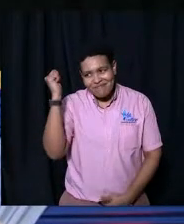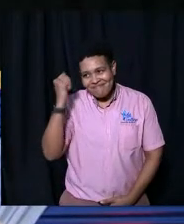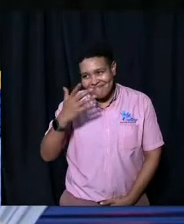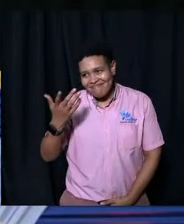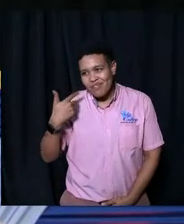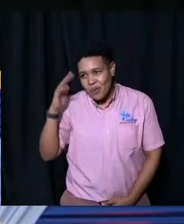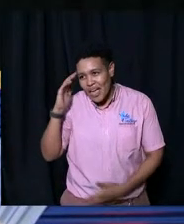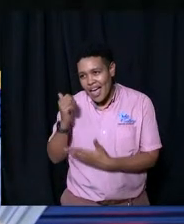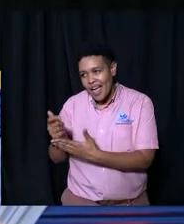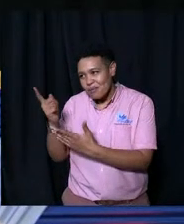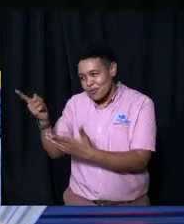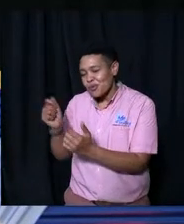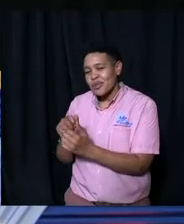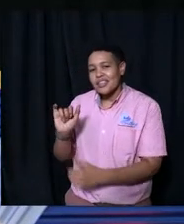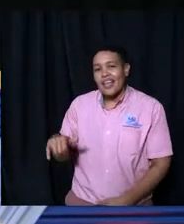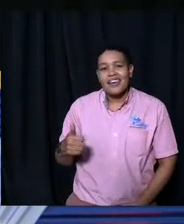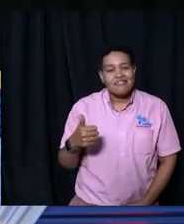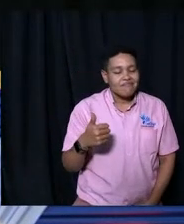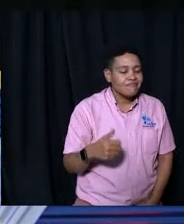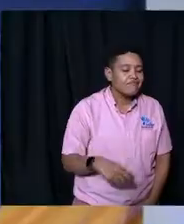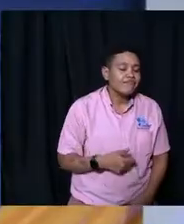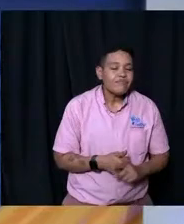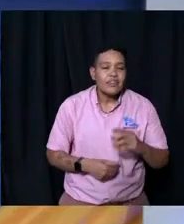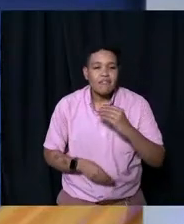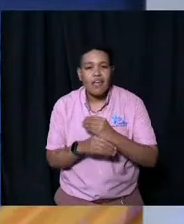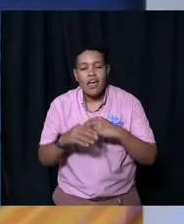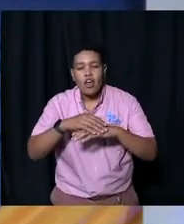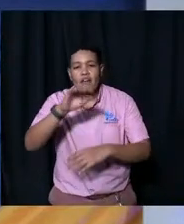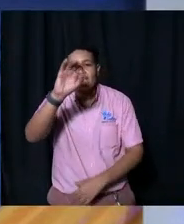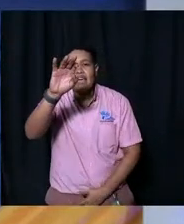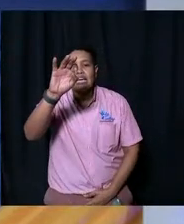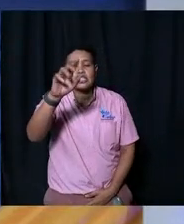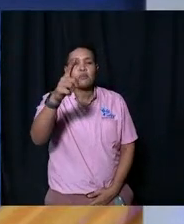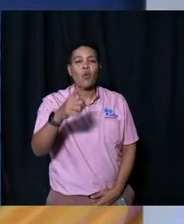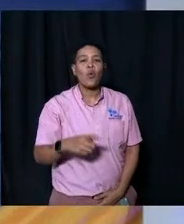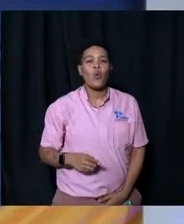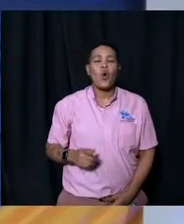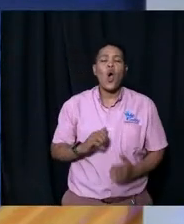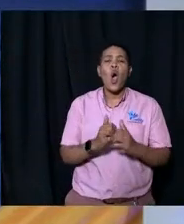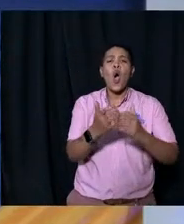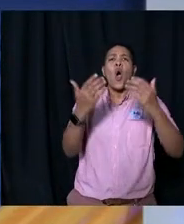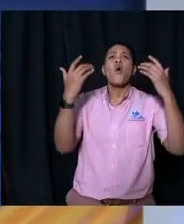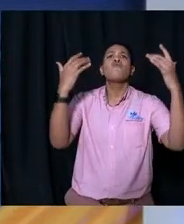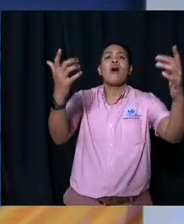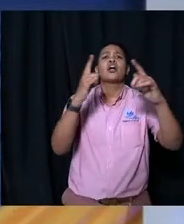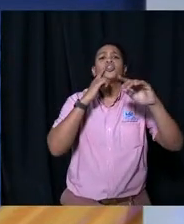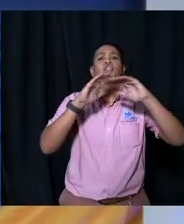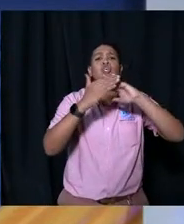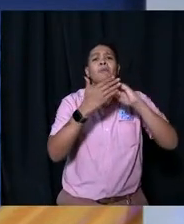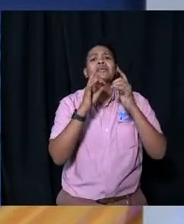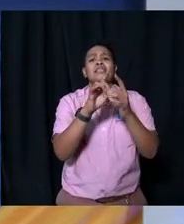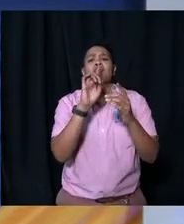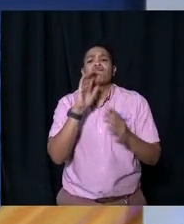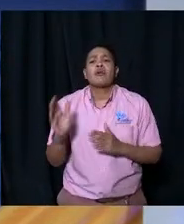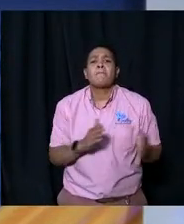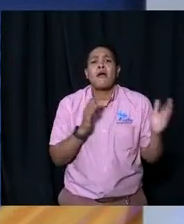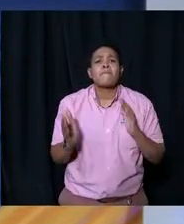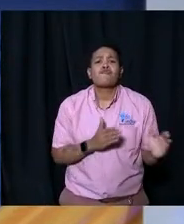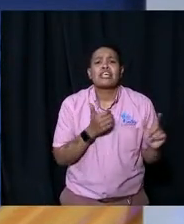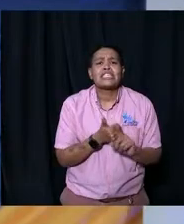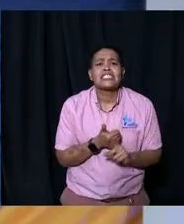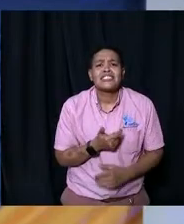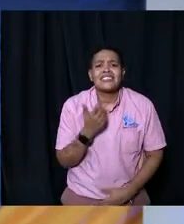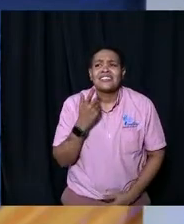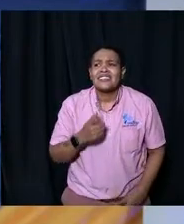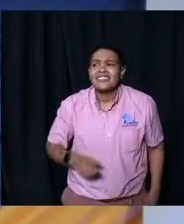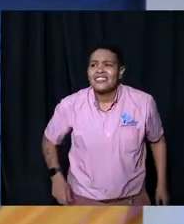certain we'll help you out with that. All right, on Facebook, how far along is Jamaica in preparations? Your